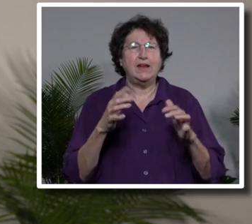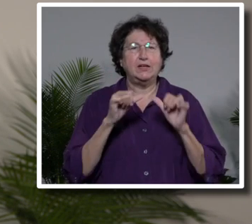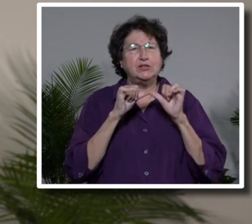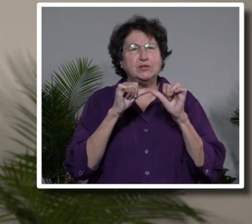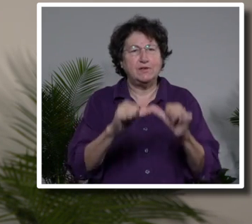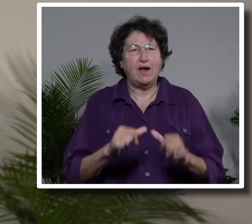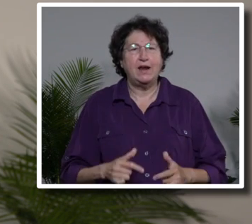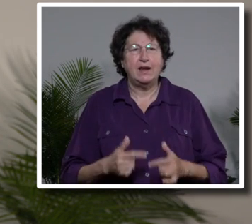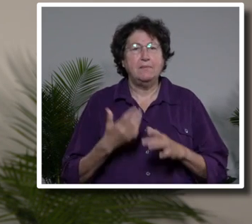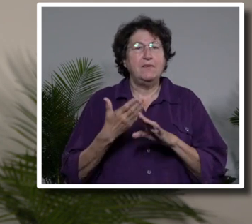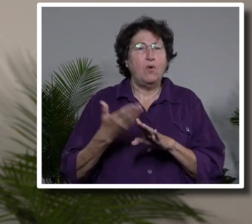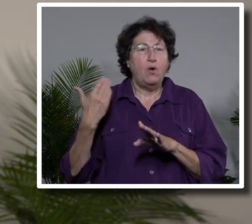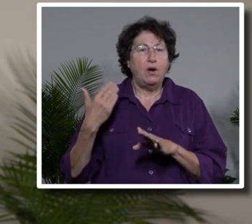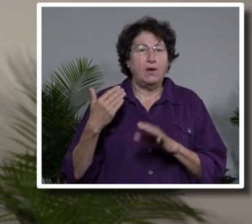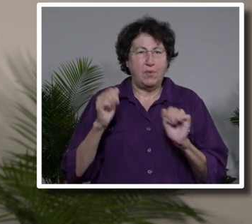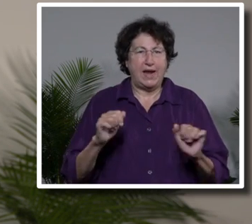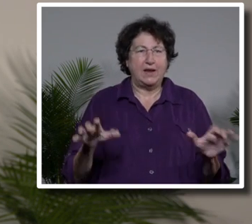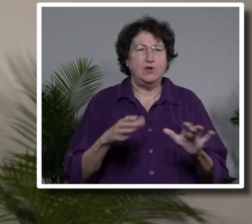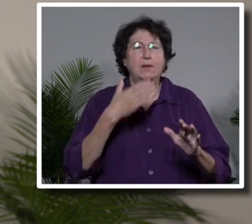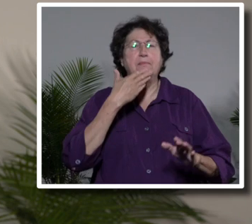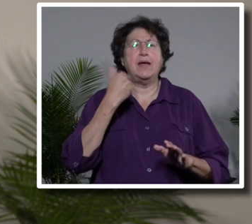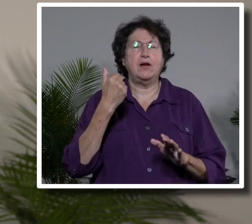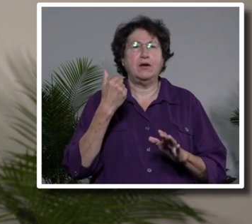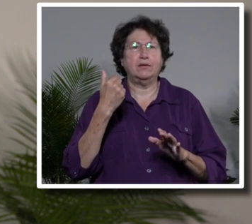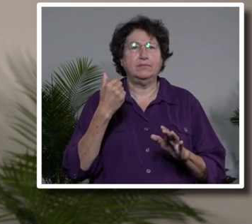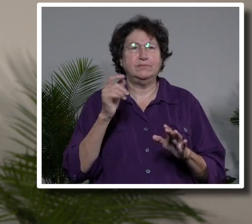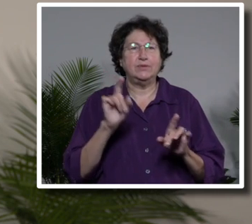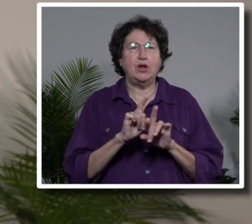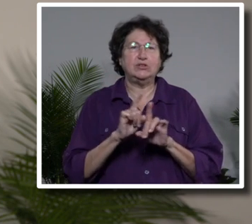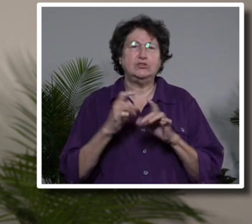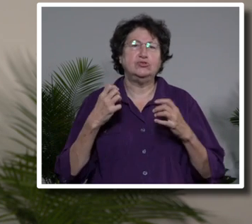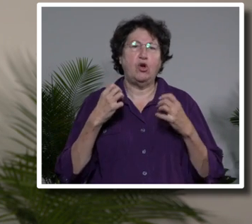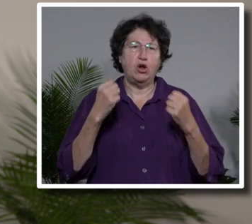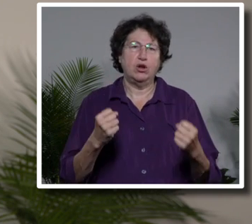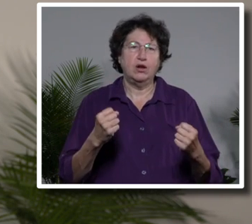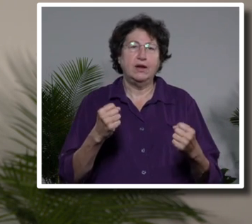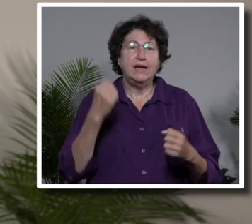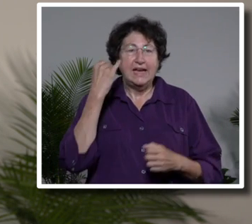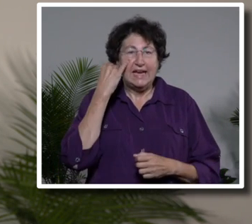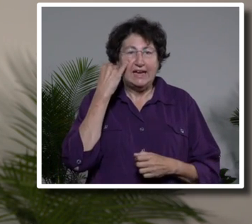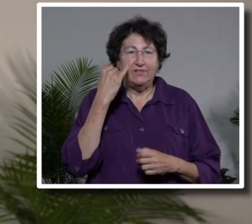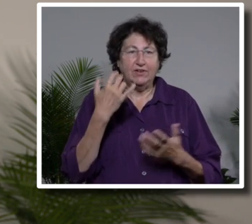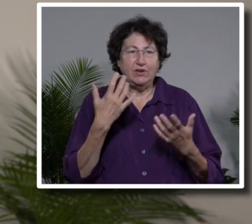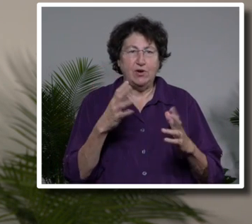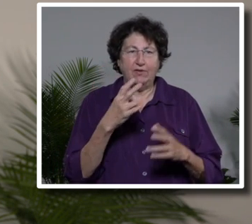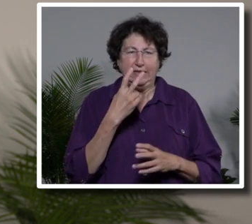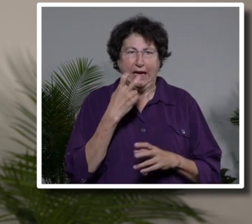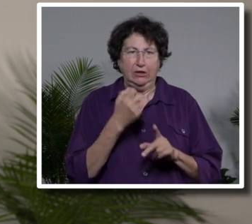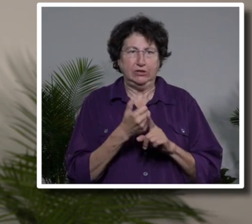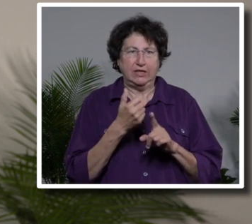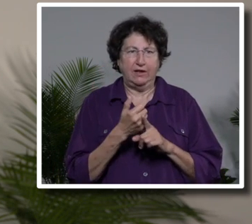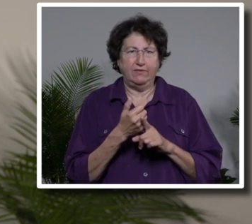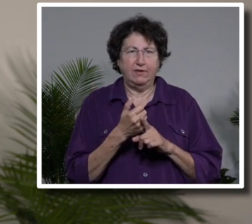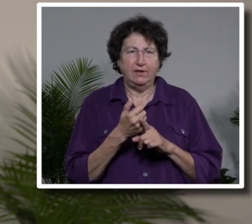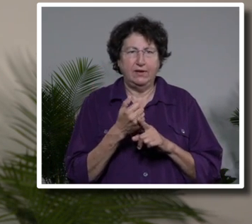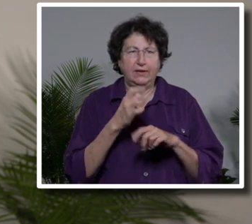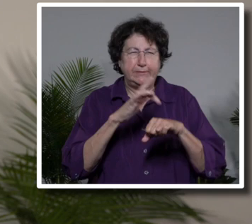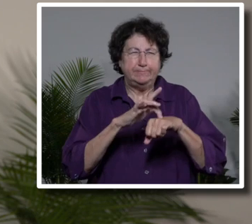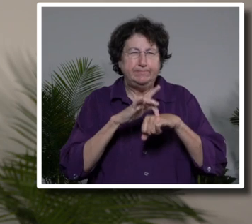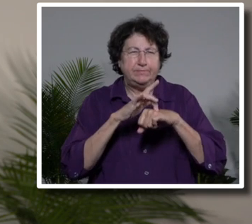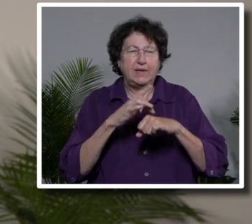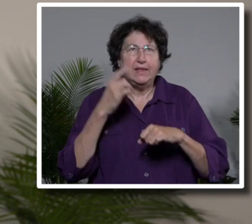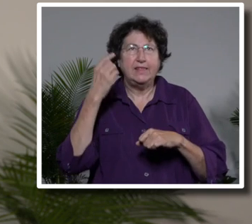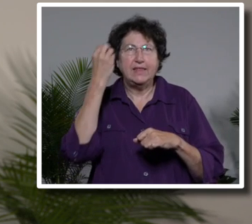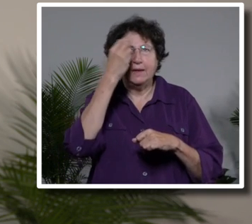before, and we can do it again better and stronger. But if you are ever in doubt of your abilities, think about what I said at the